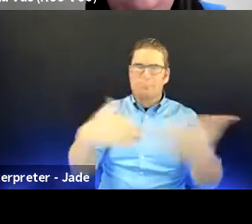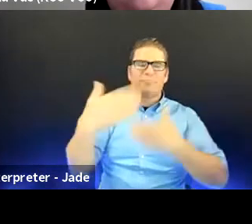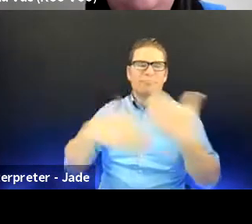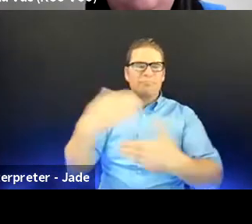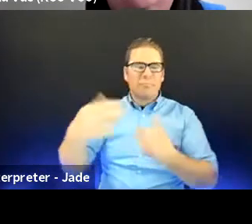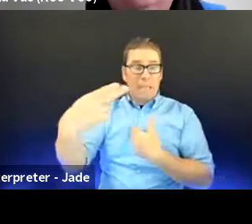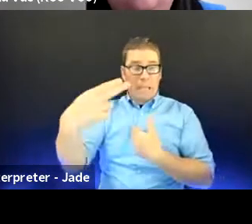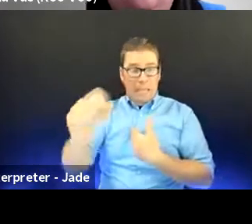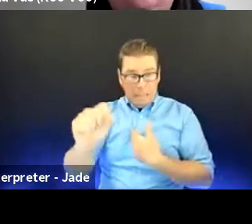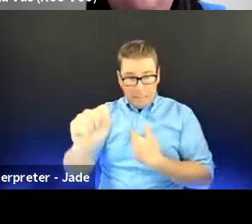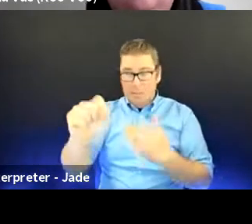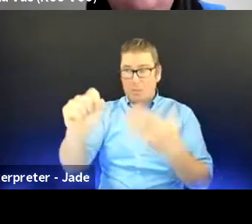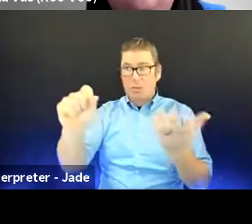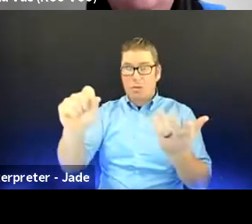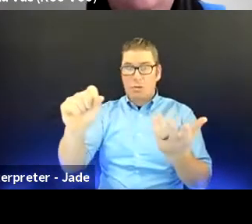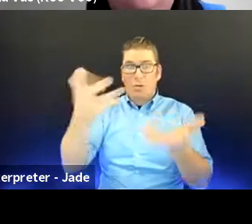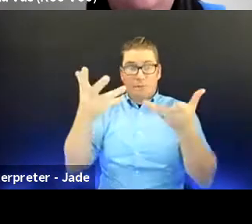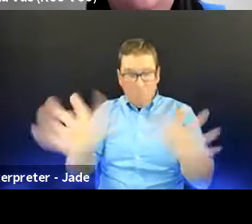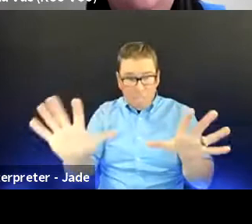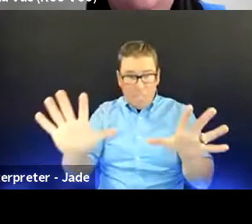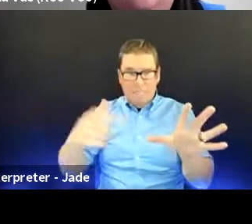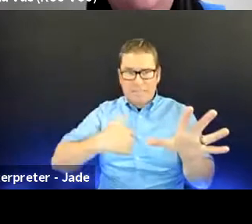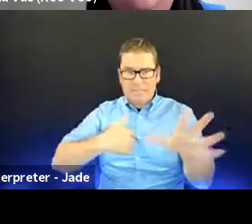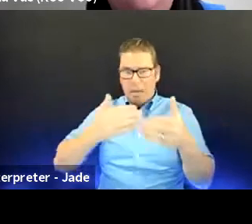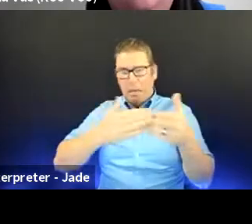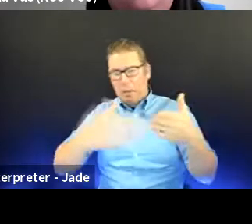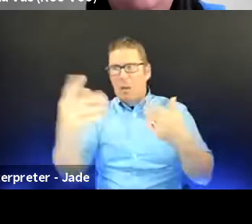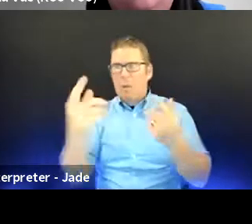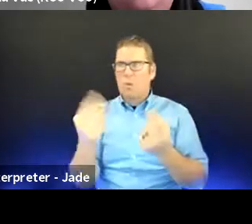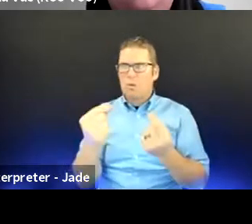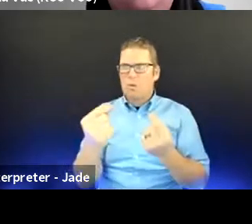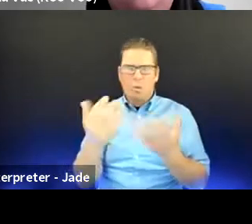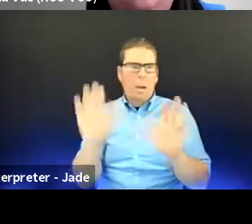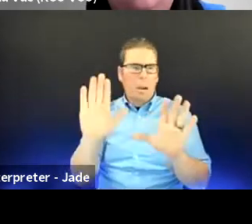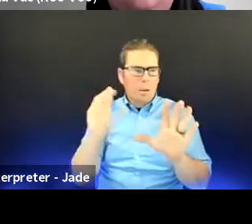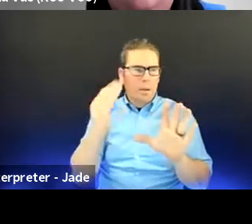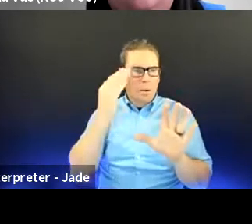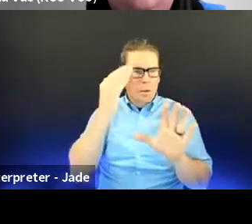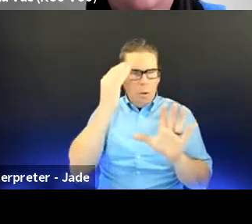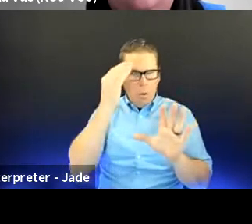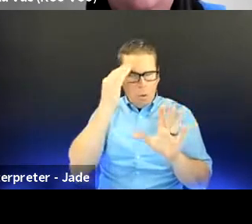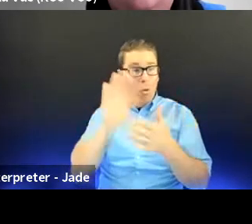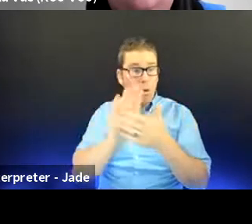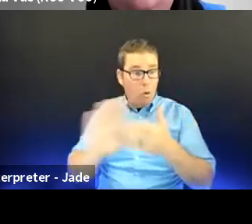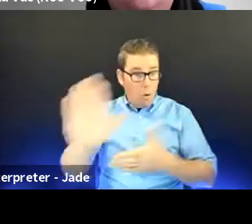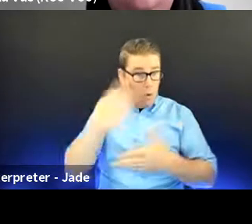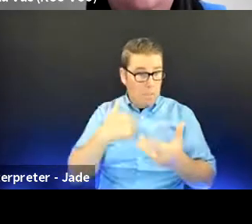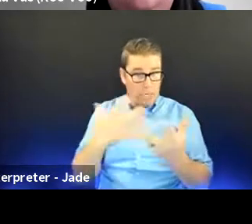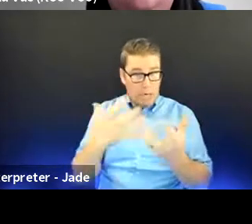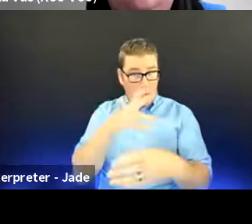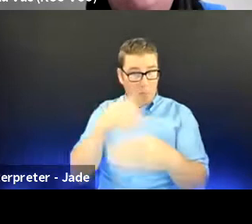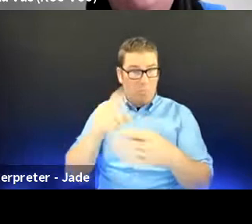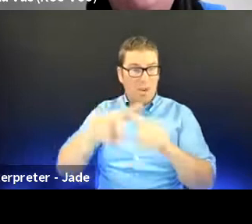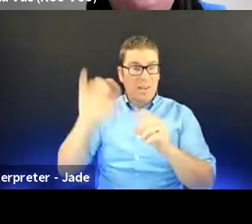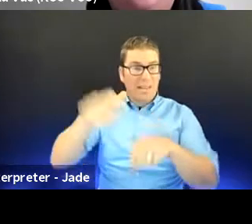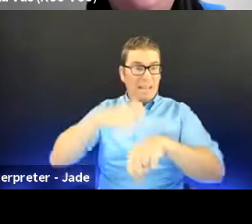I wanted to do after high school, except I knew I wanted to go to college, but At that time, soccer was really my life